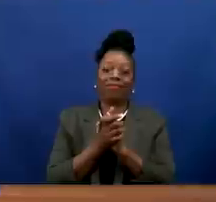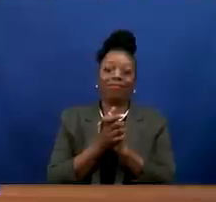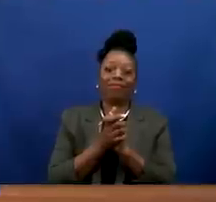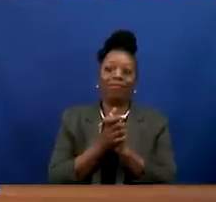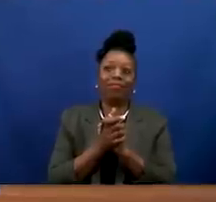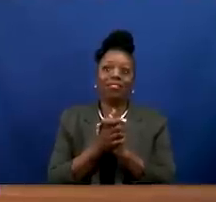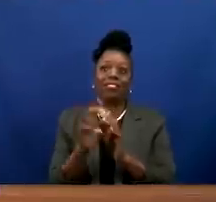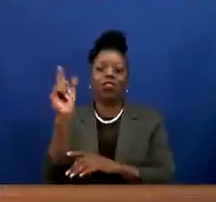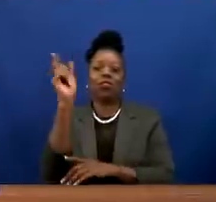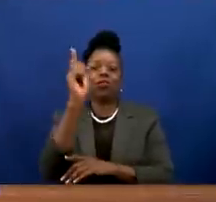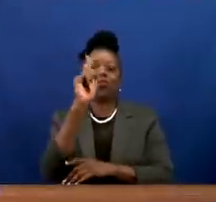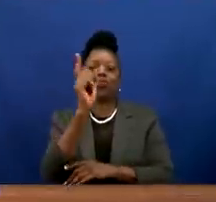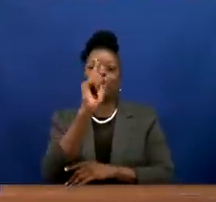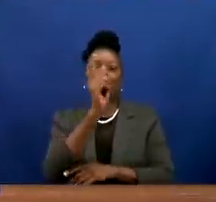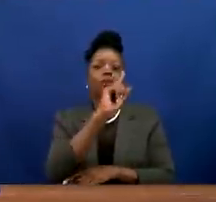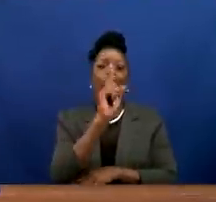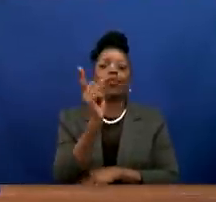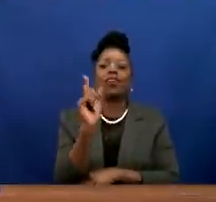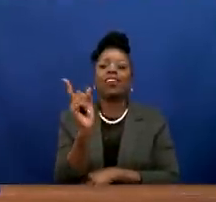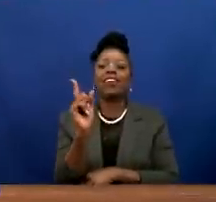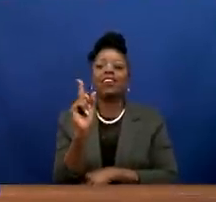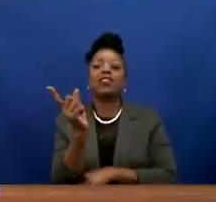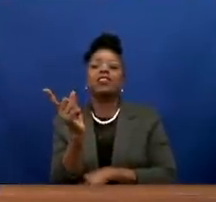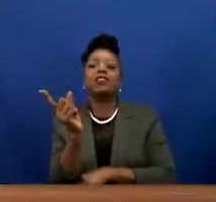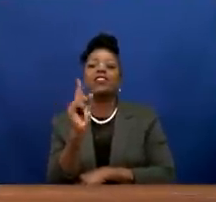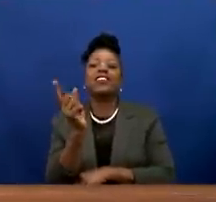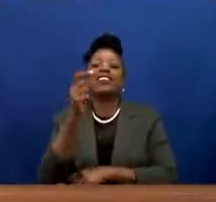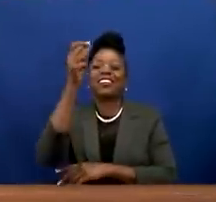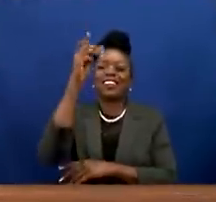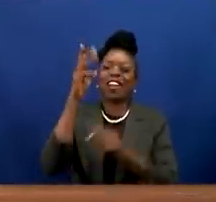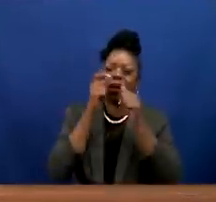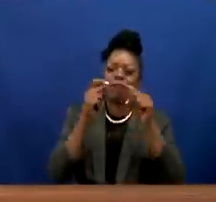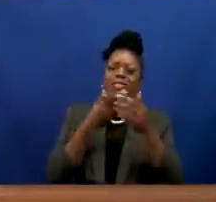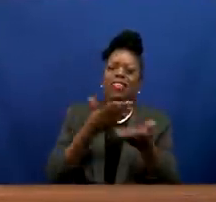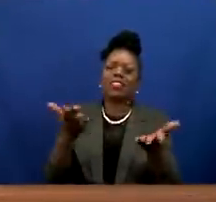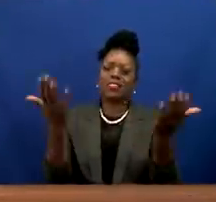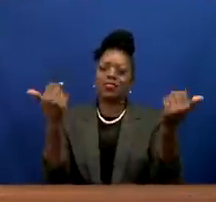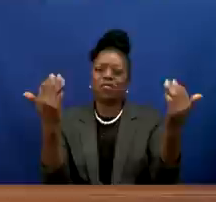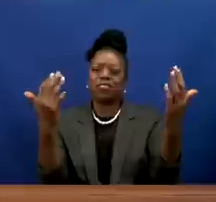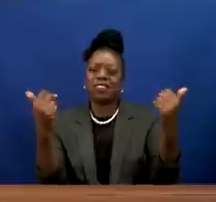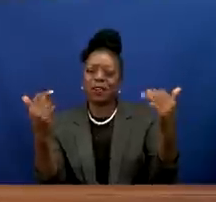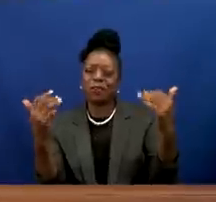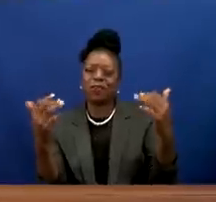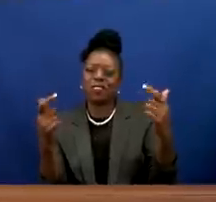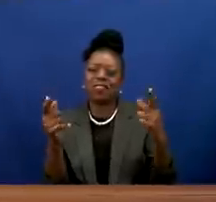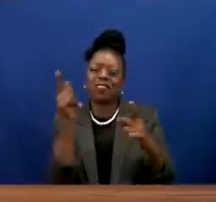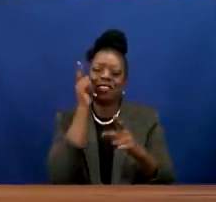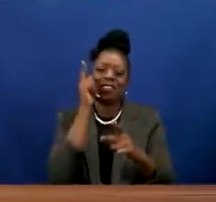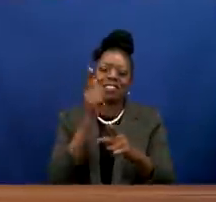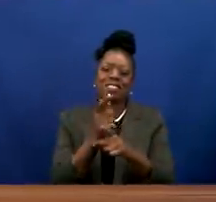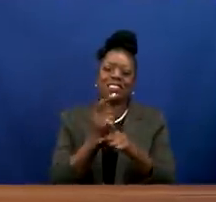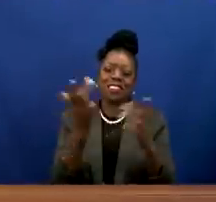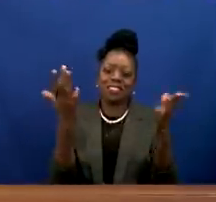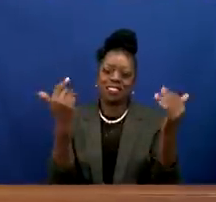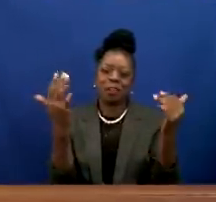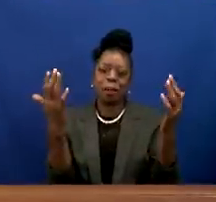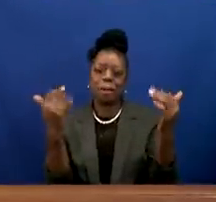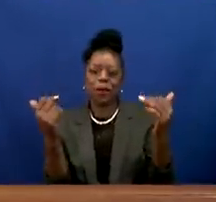Is there a third? Where are you coming from? Where are you? Where are you? God bless you. Come on, sis. Come right on that